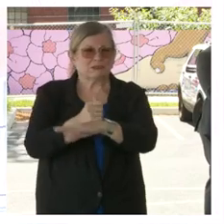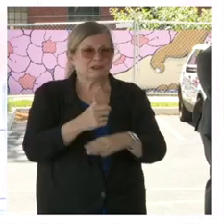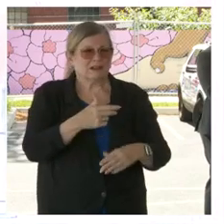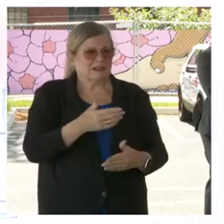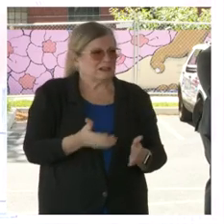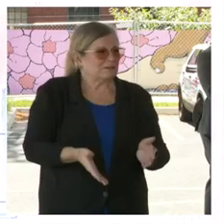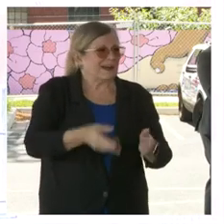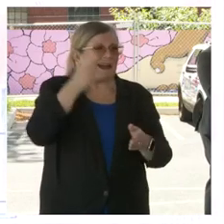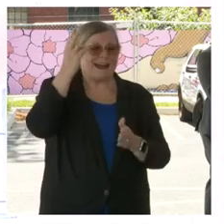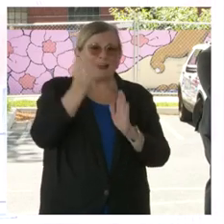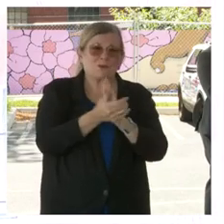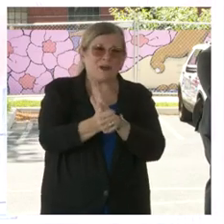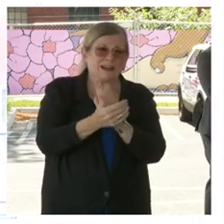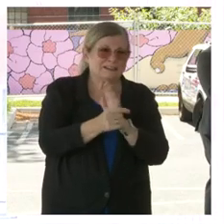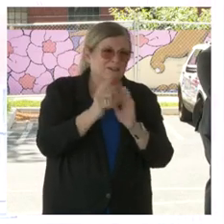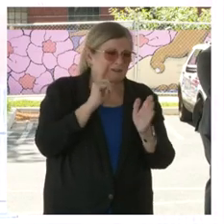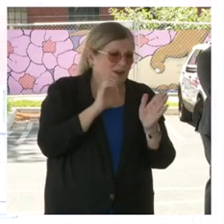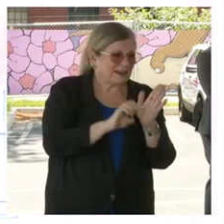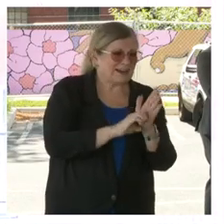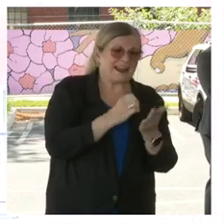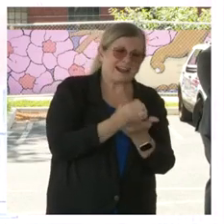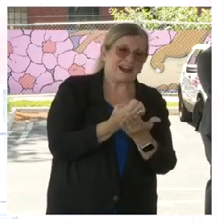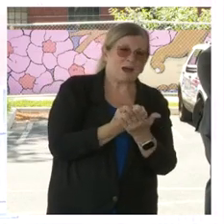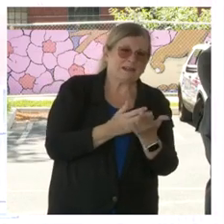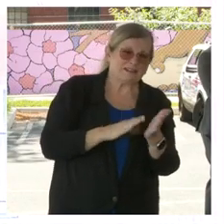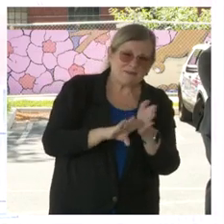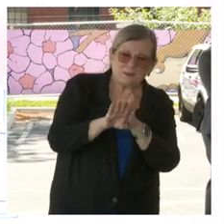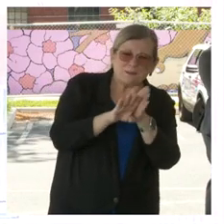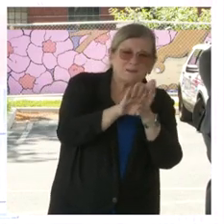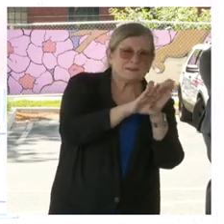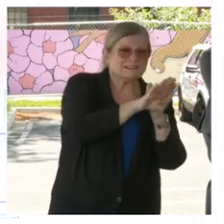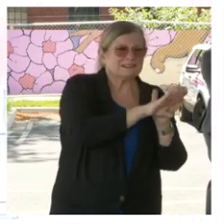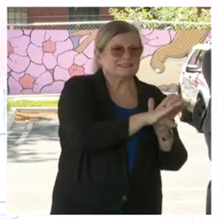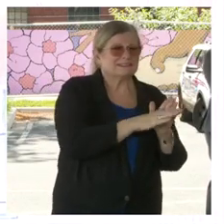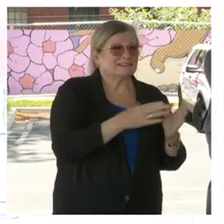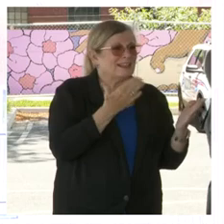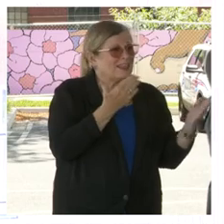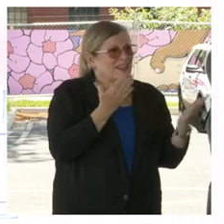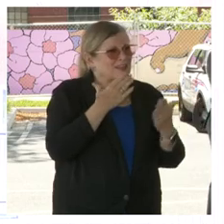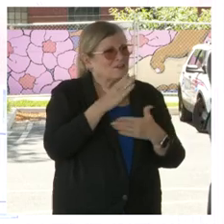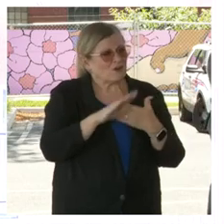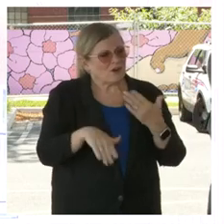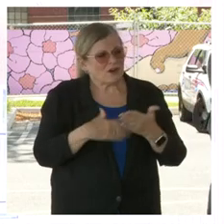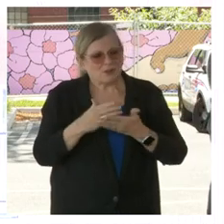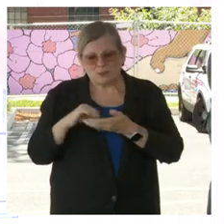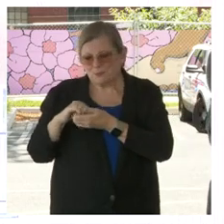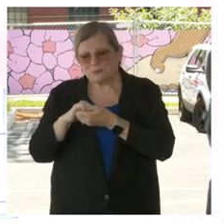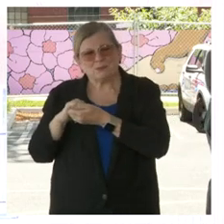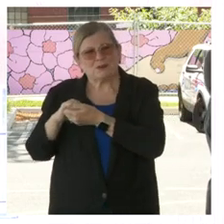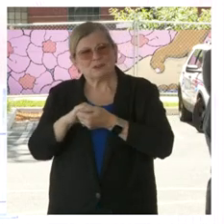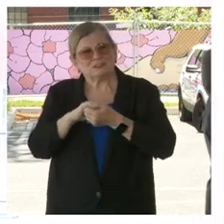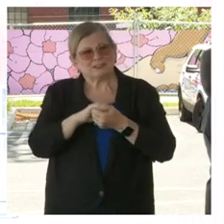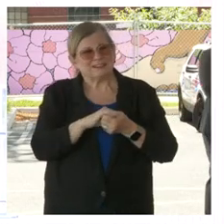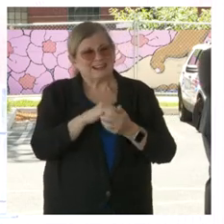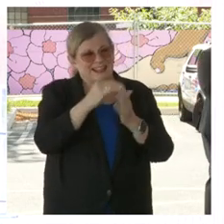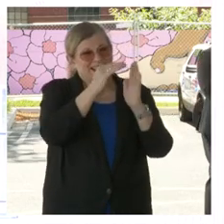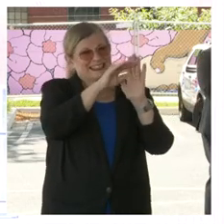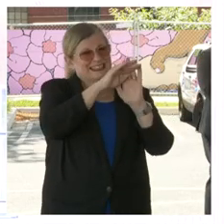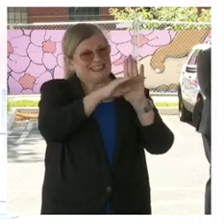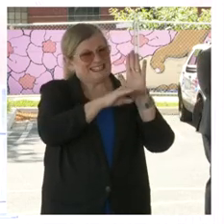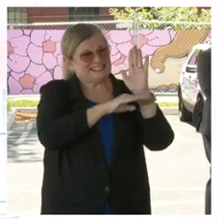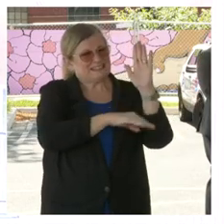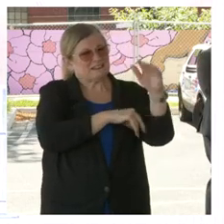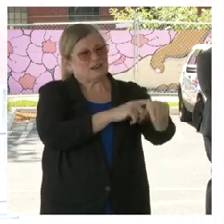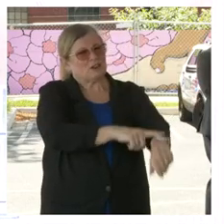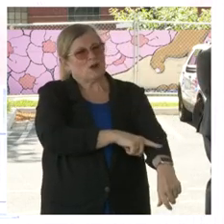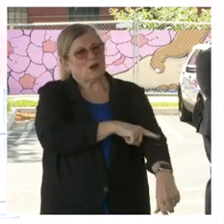development to this community. I want to thank all of the partners who worked on this project, and the list is long, but it also includes the